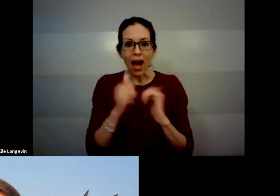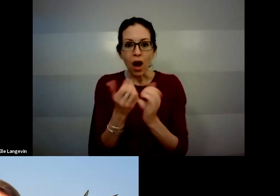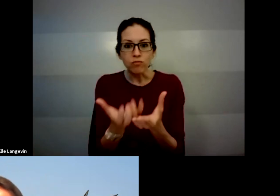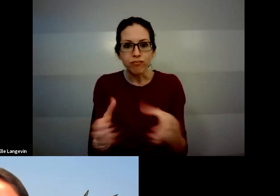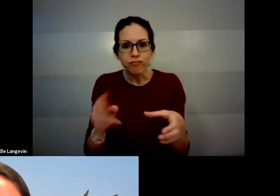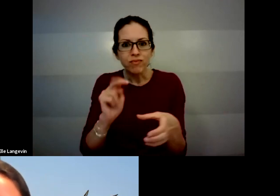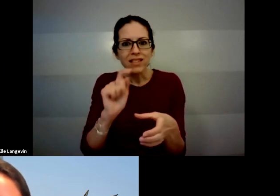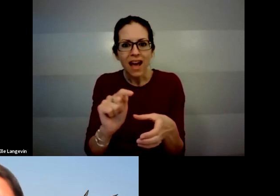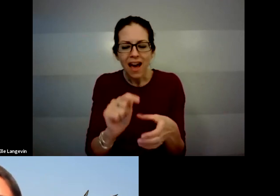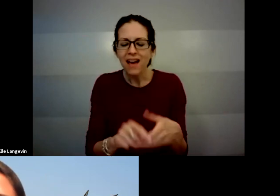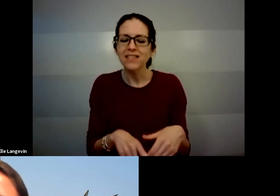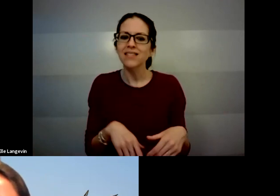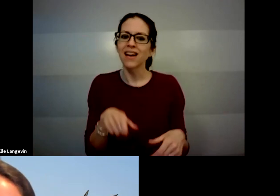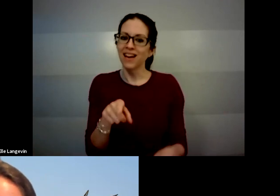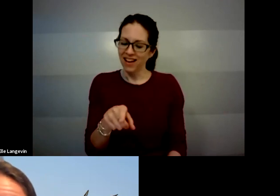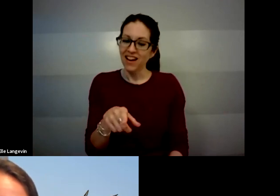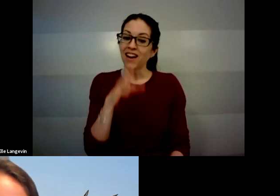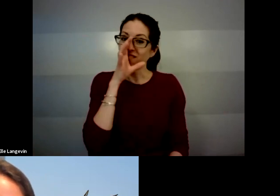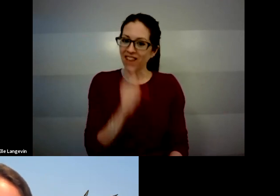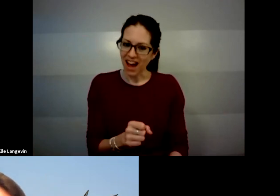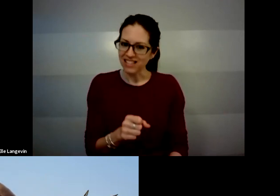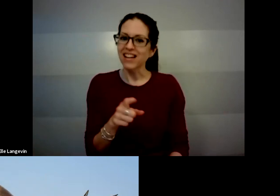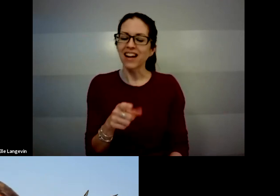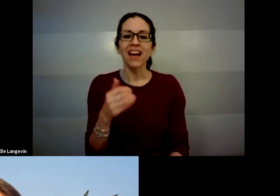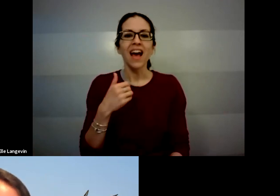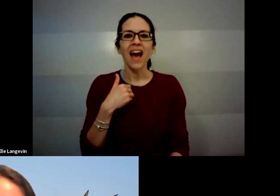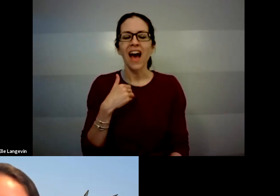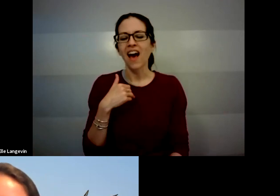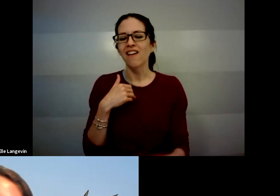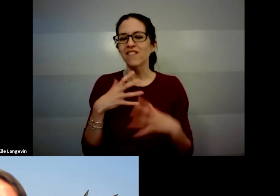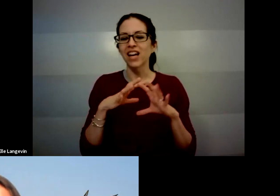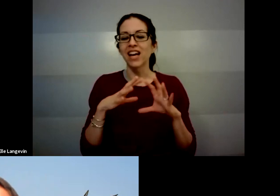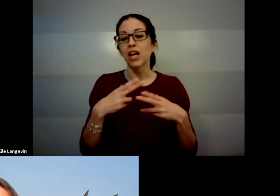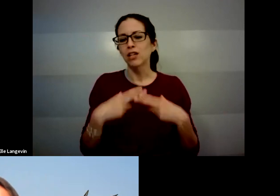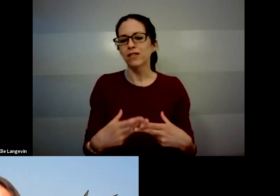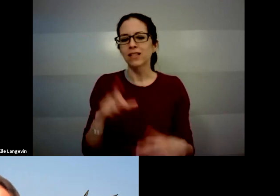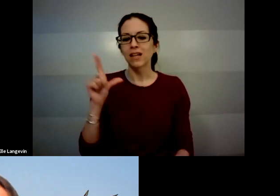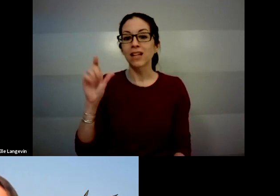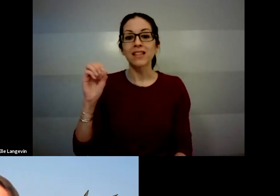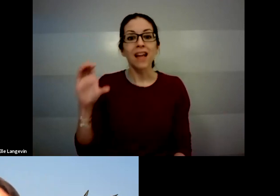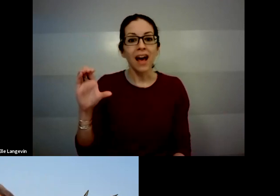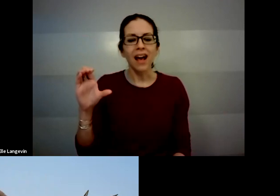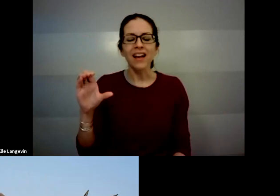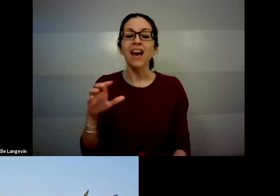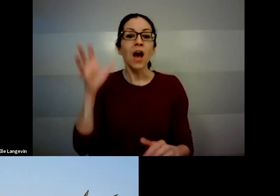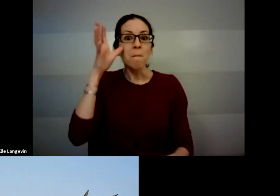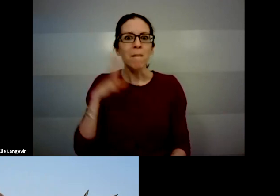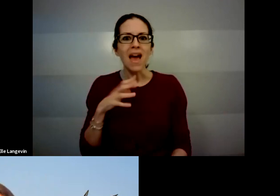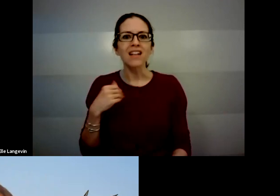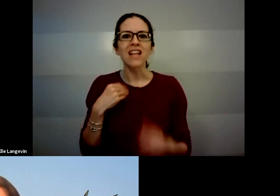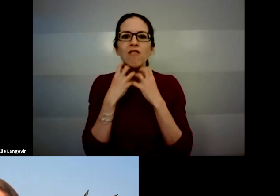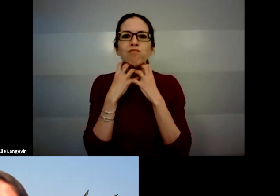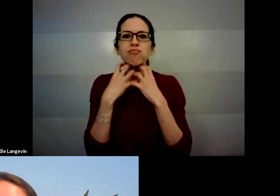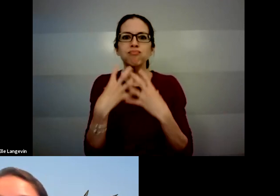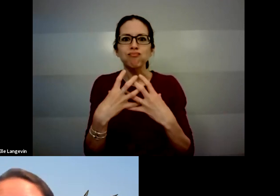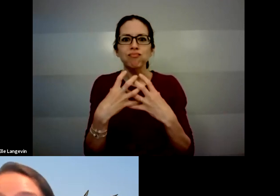this fascinating thing called a lek. All of the males group together. They have these big air sacs that they inflate. They fan out their